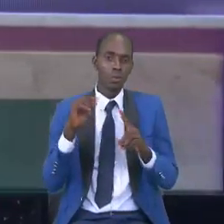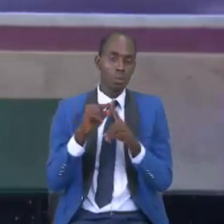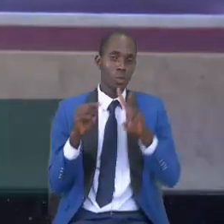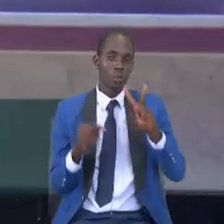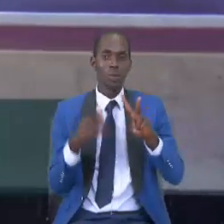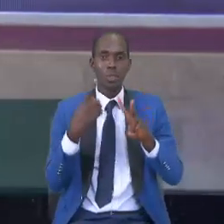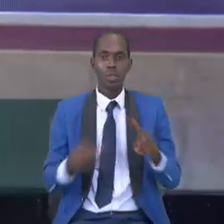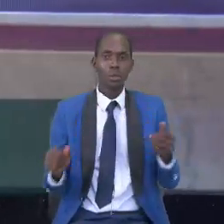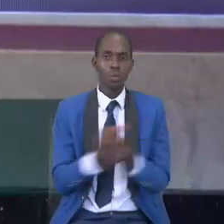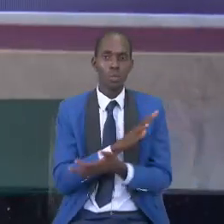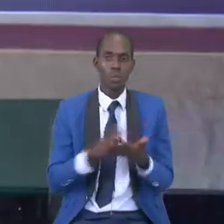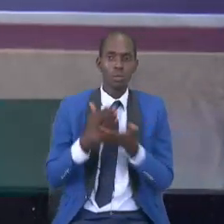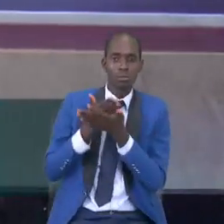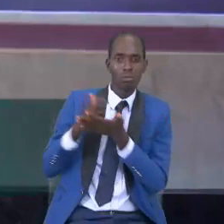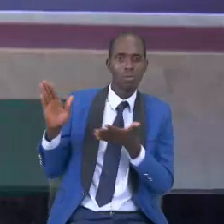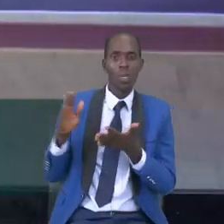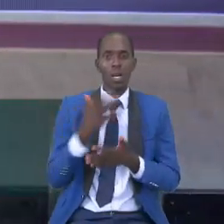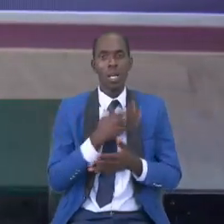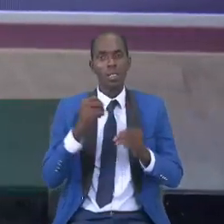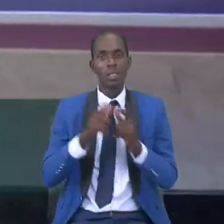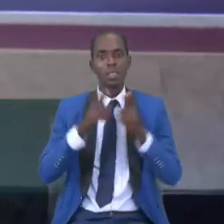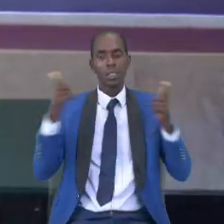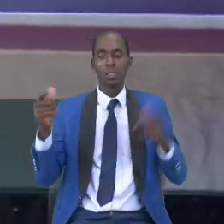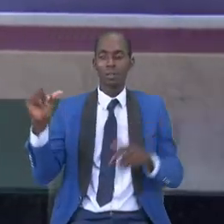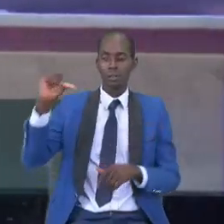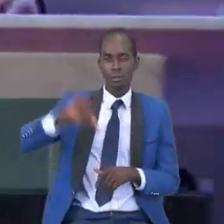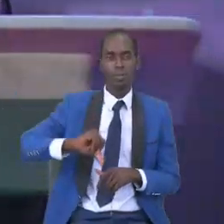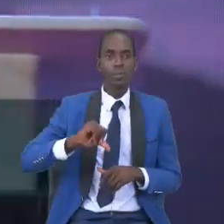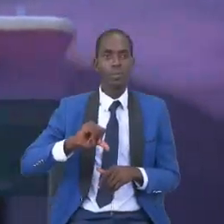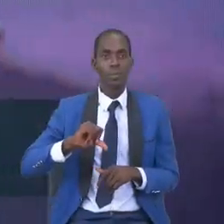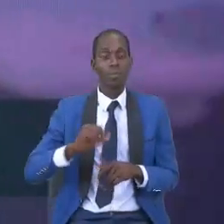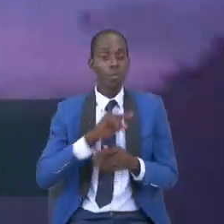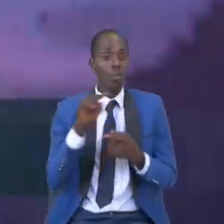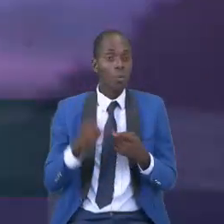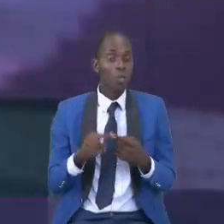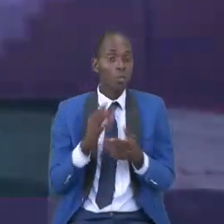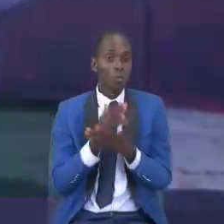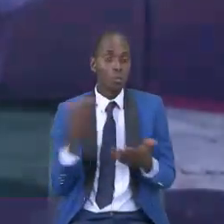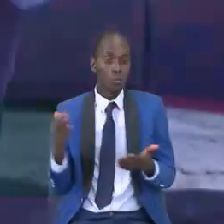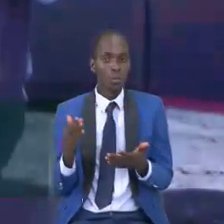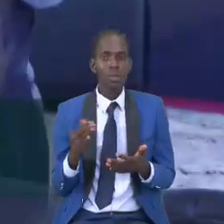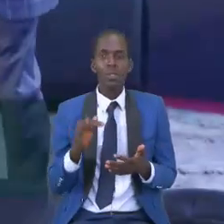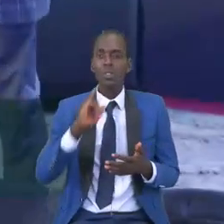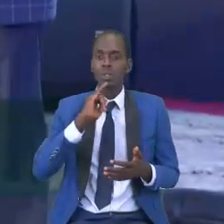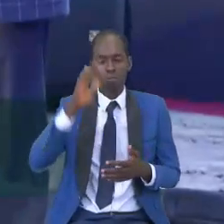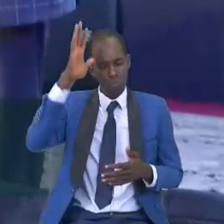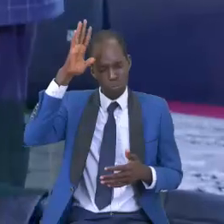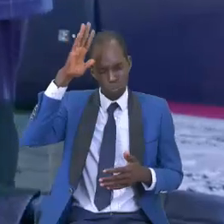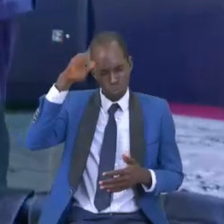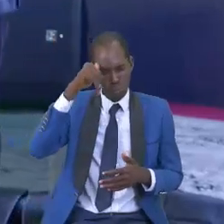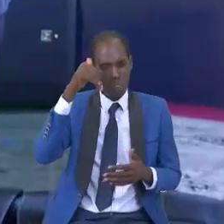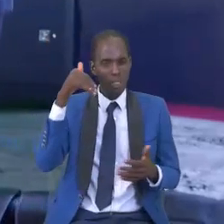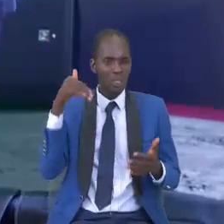rejection and the great condemnation. When somebody rebels against the